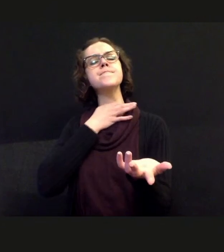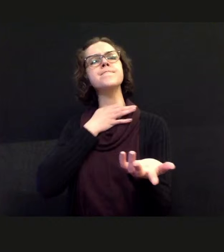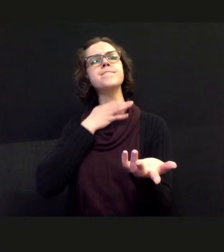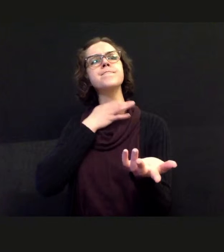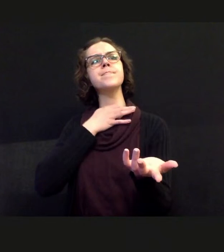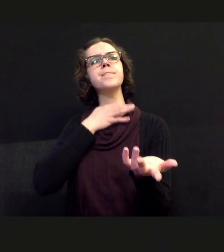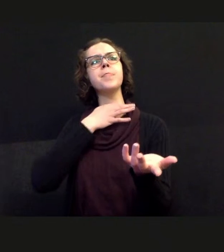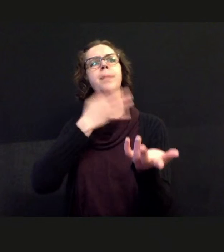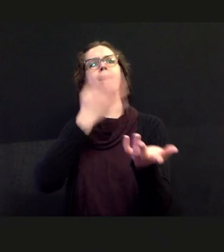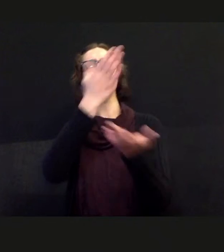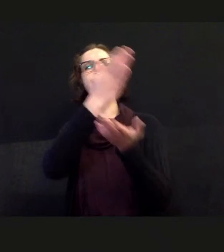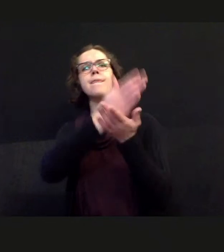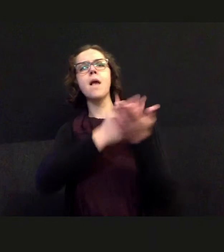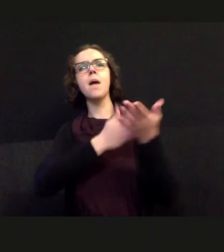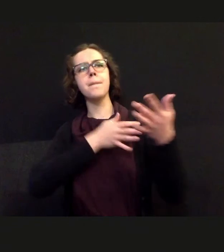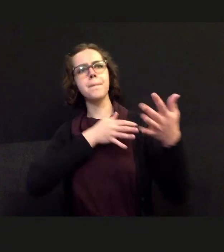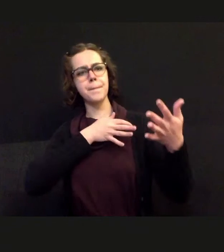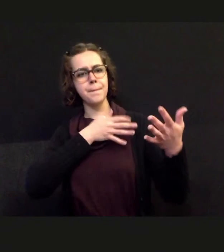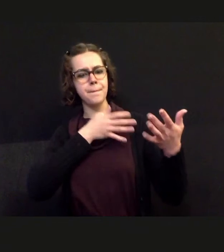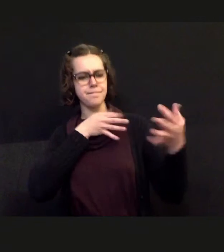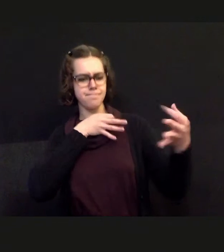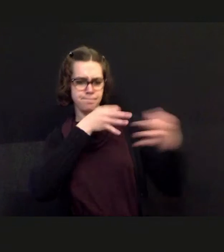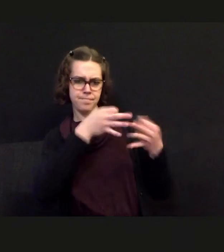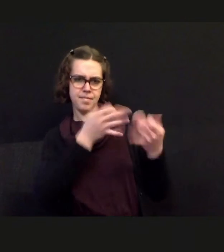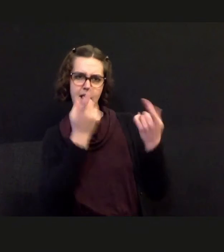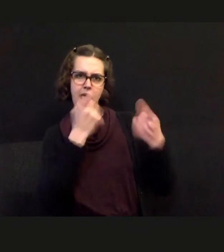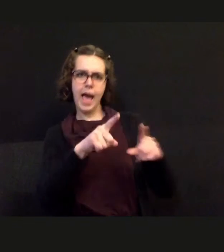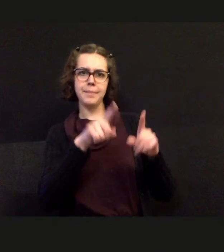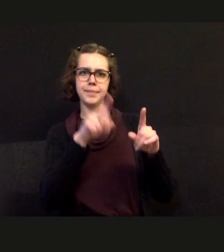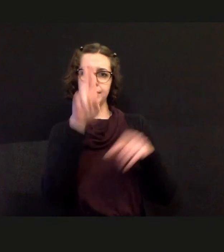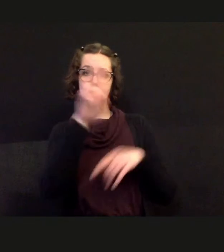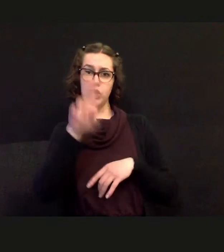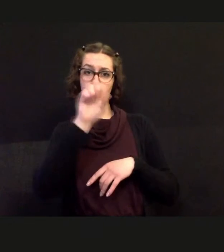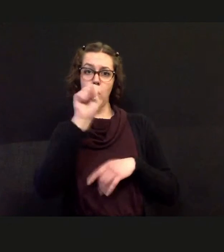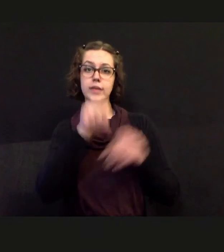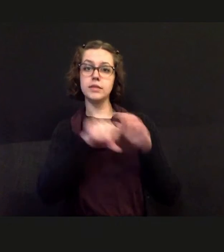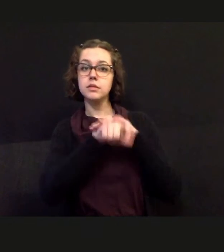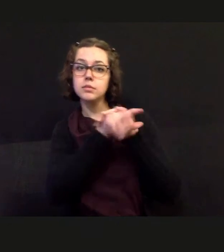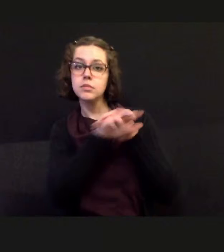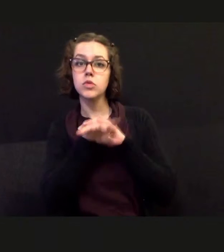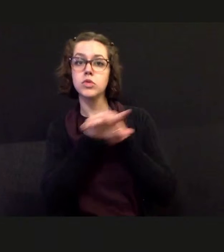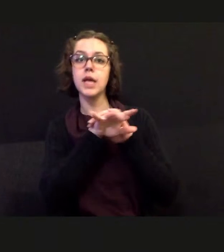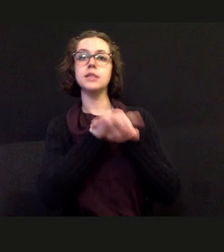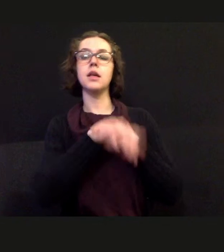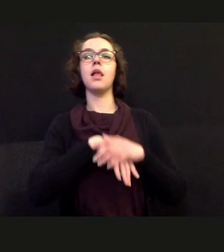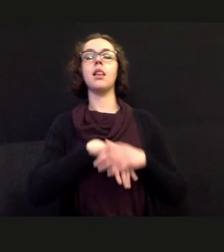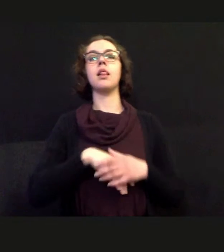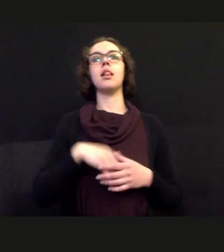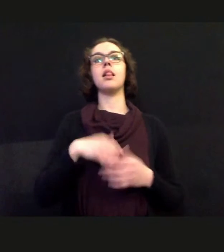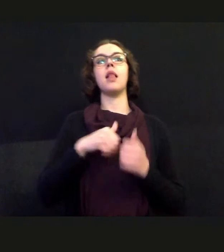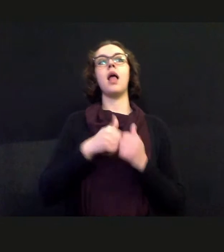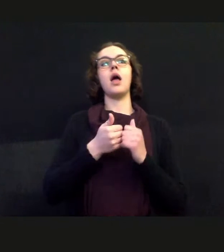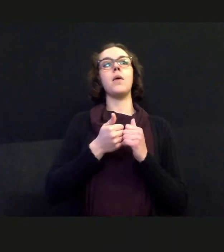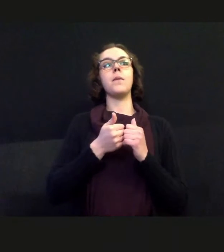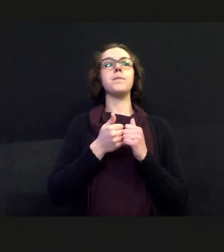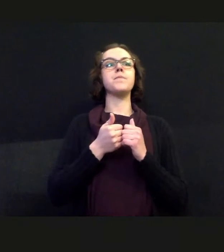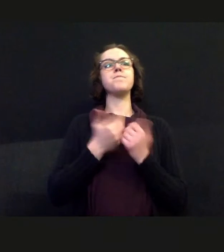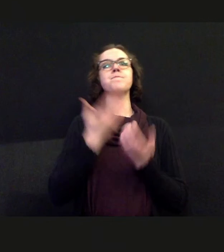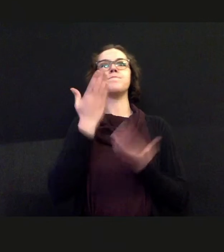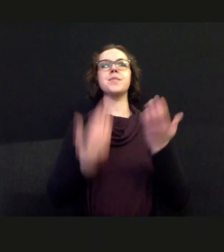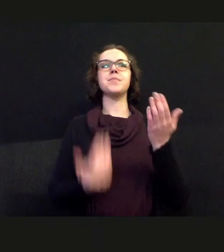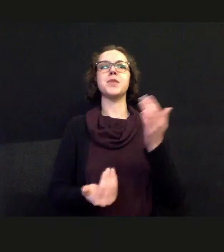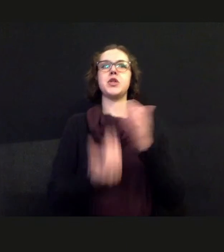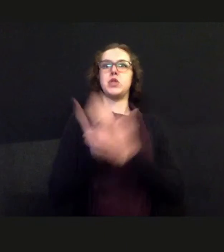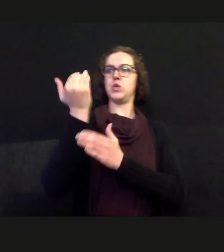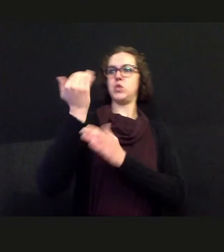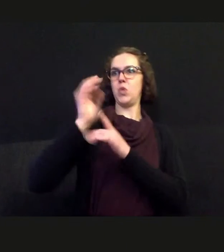been descriptions of what's happening in the US about pro-tactile and how there's also perhaps some new culture, a